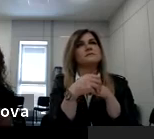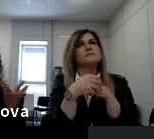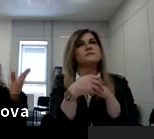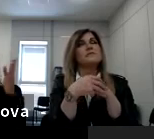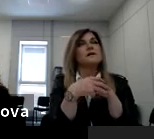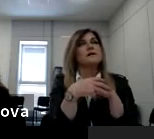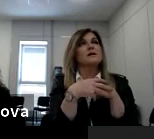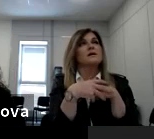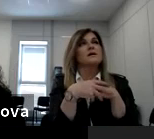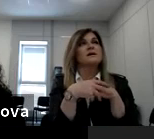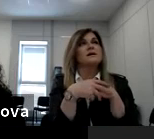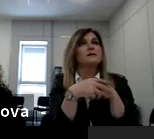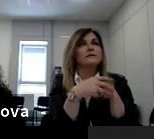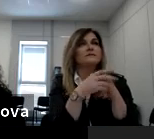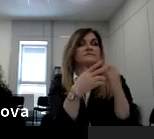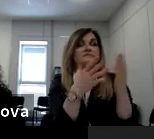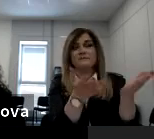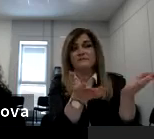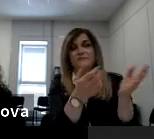And